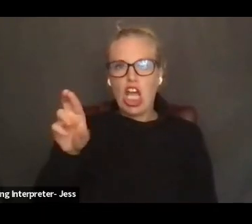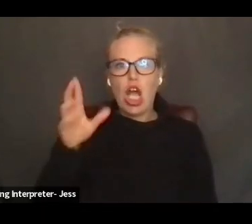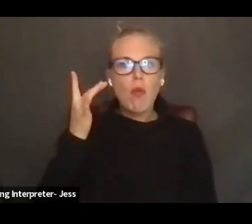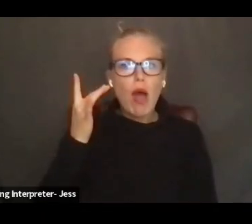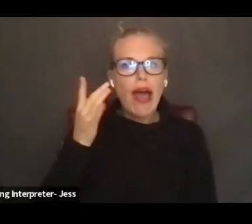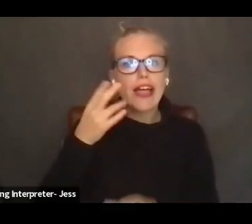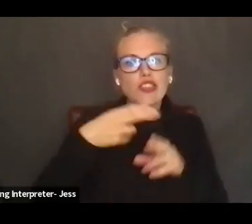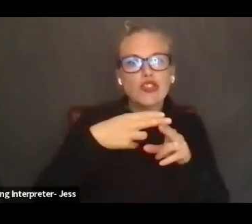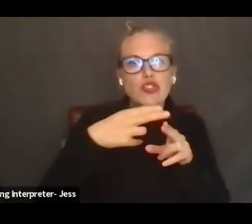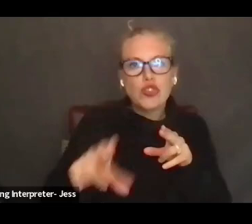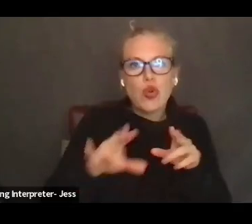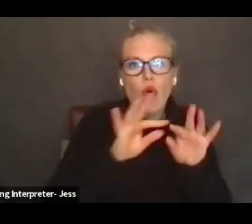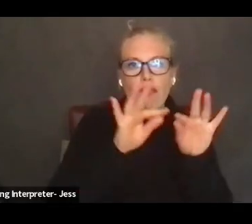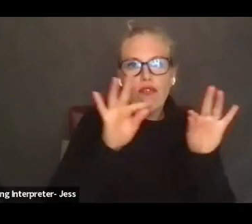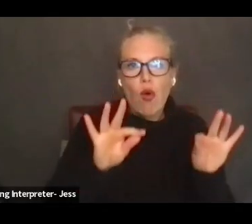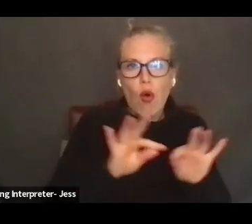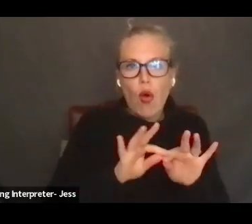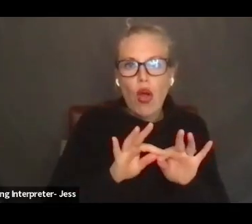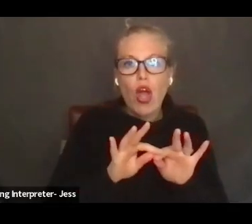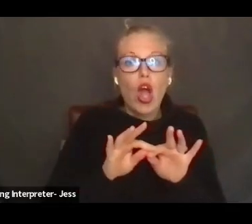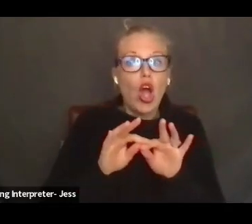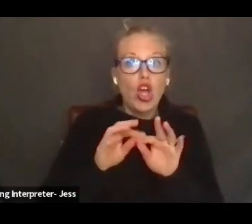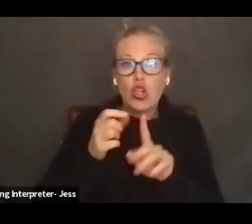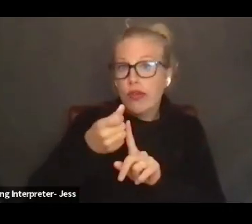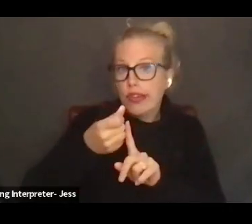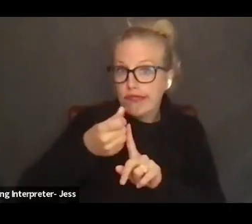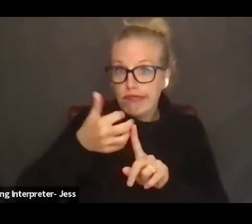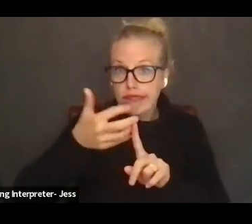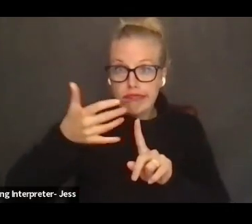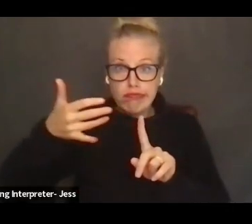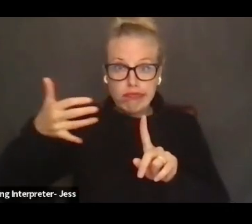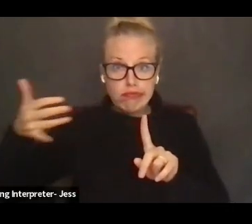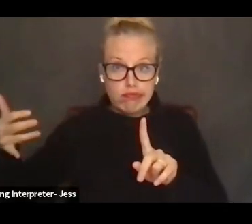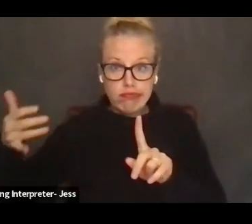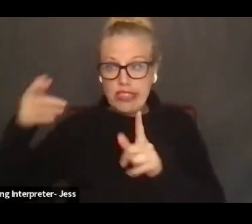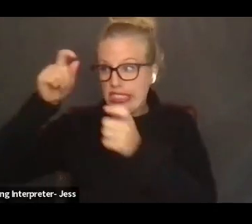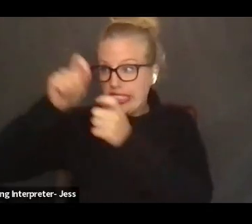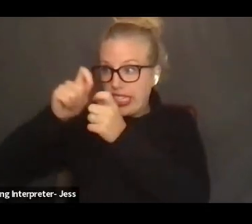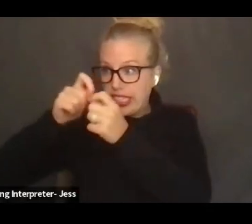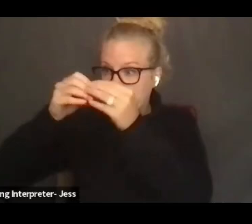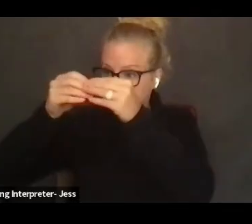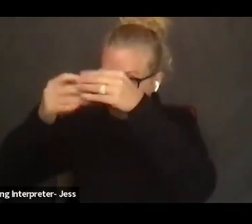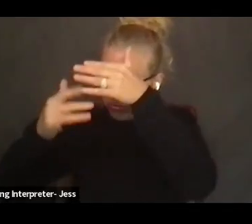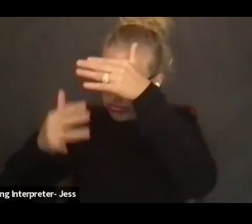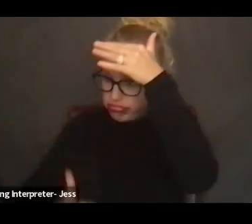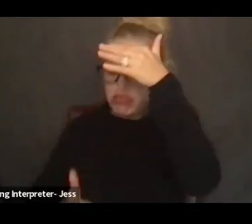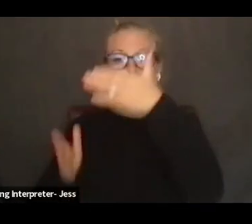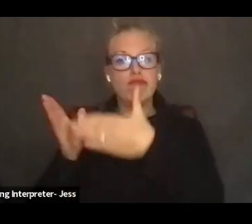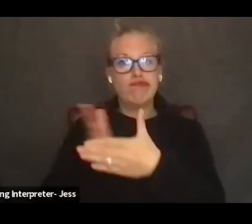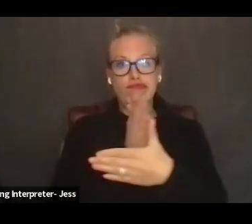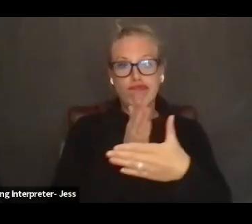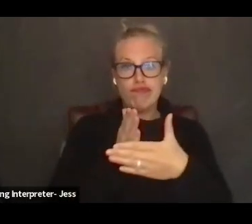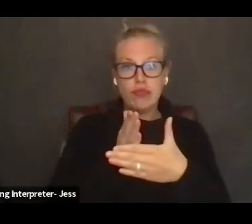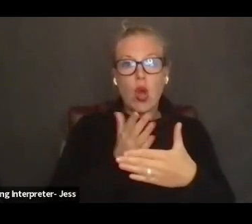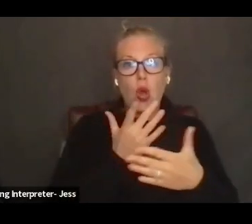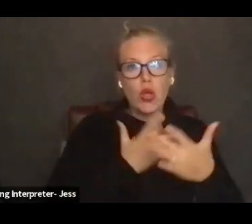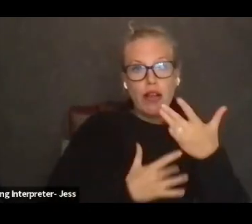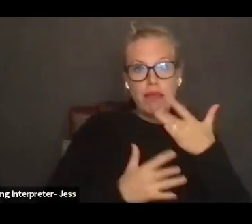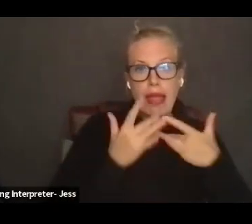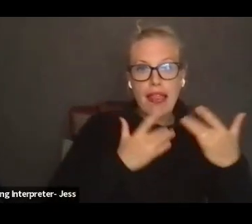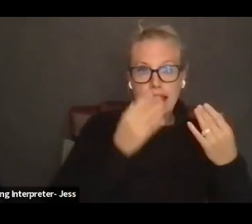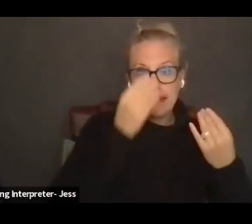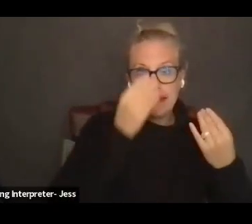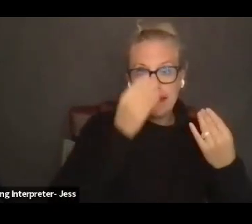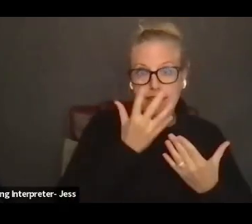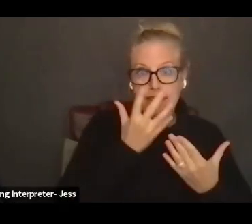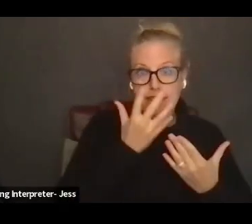form, but you can get very detailed or you can be somewhere in the middle or you can have not hardly any details at all